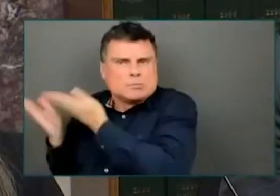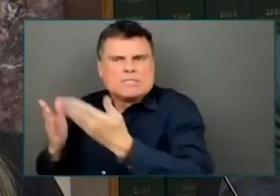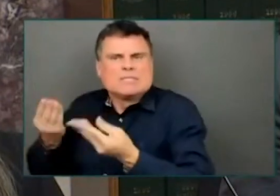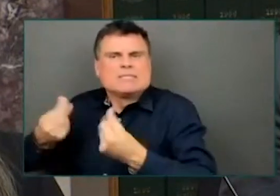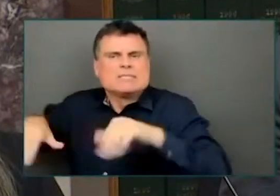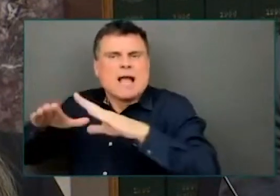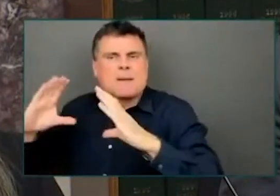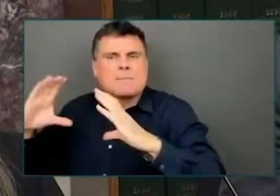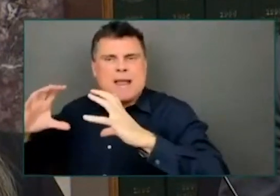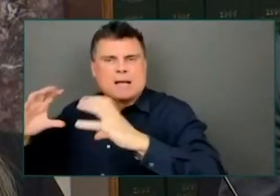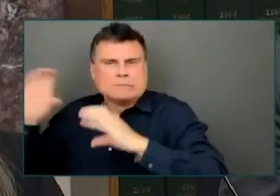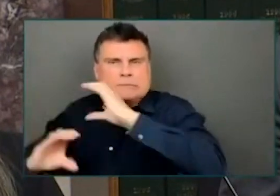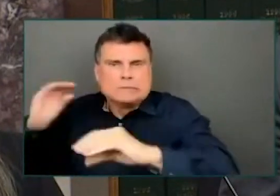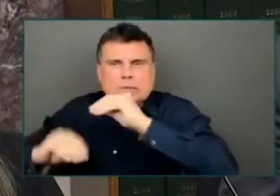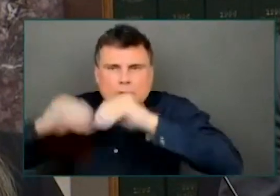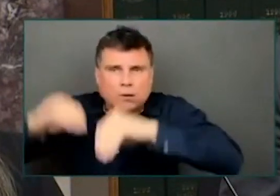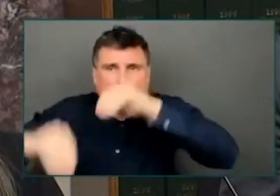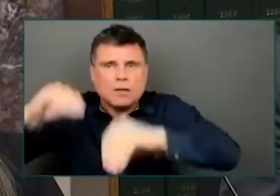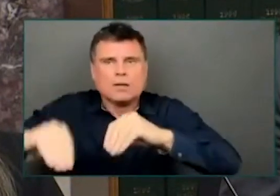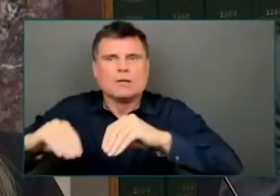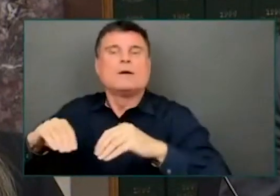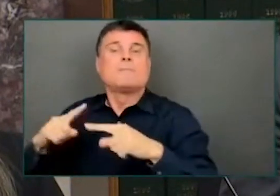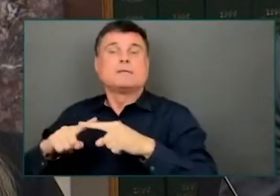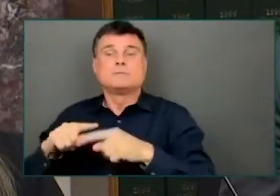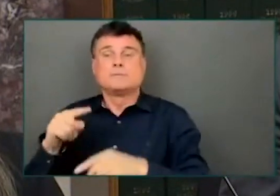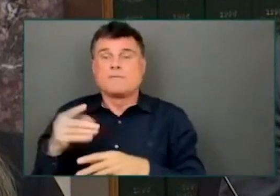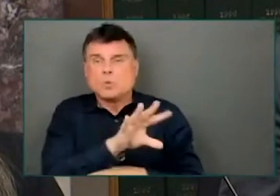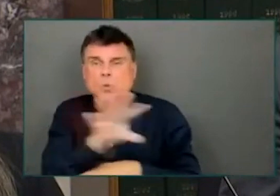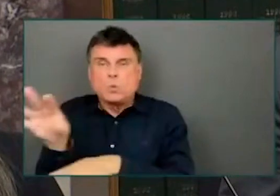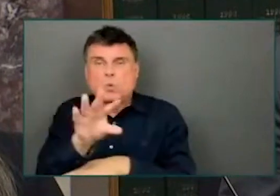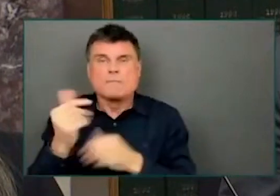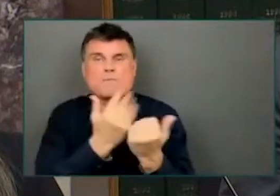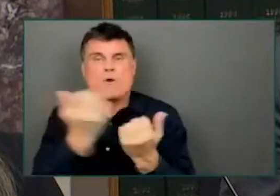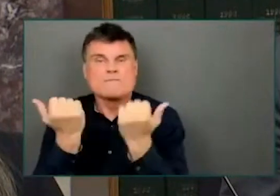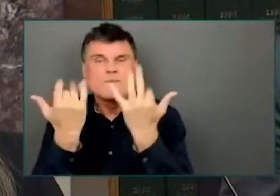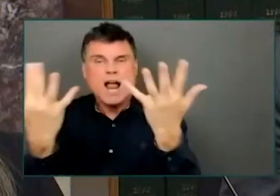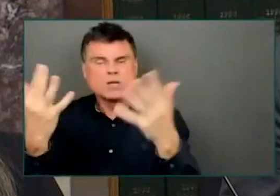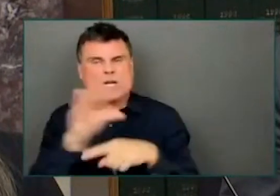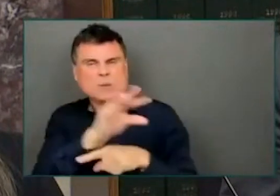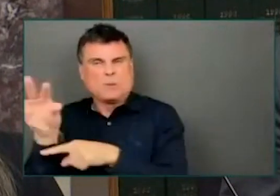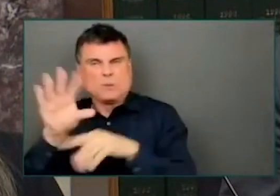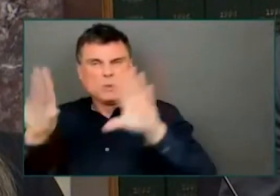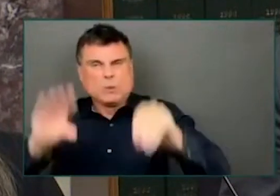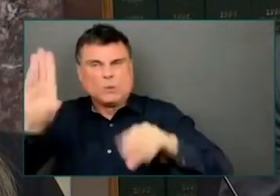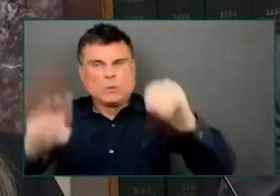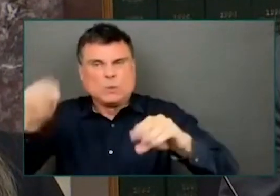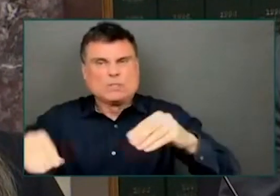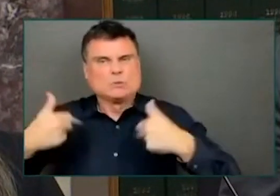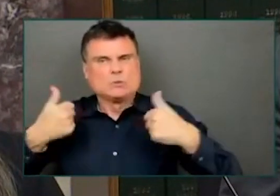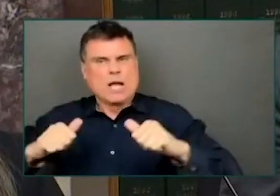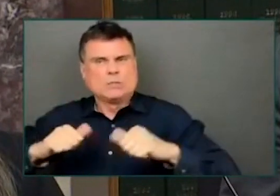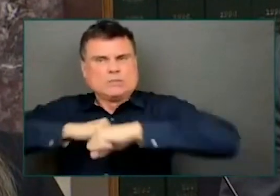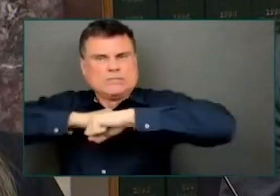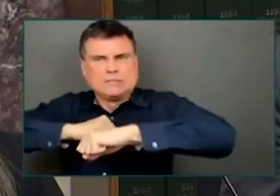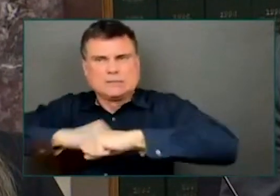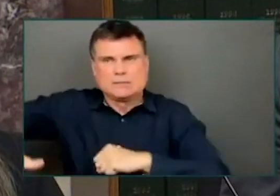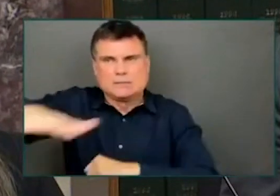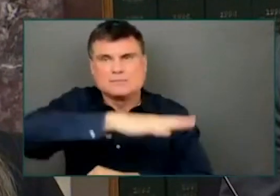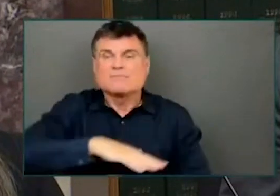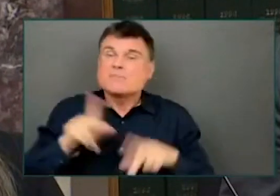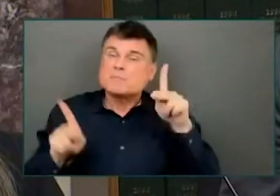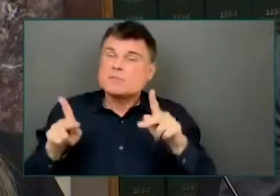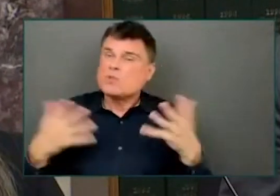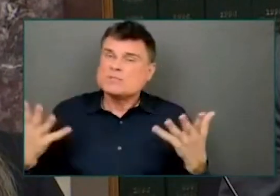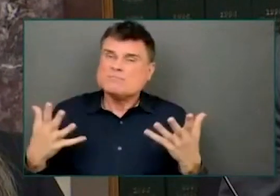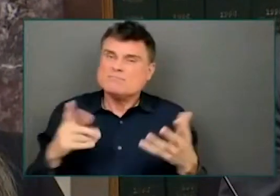And Mr. Speaker, British Columbians are committed. Day after day, those working on the front lines of mental health and addictions fight